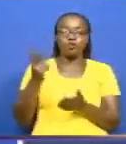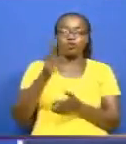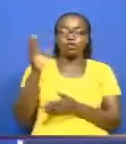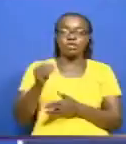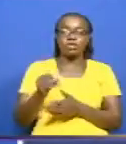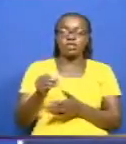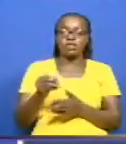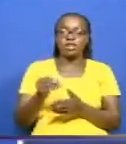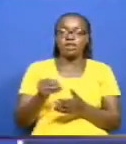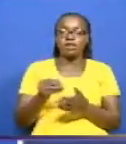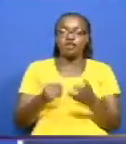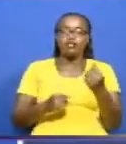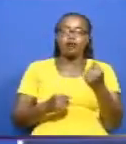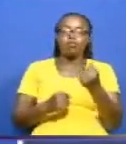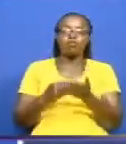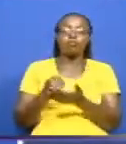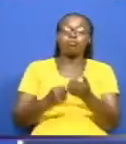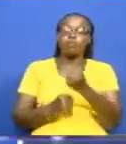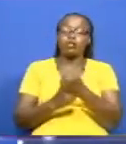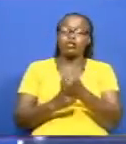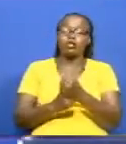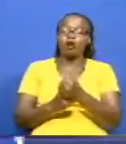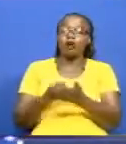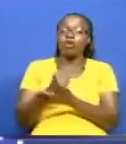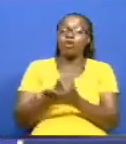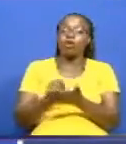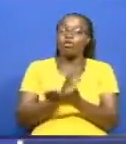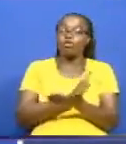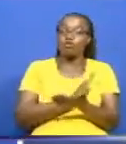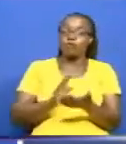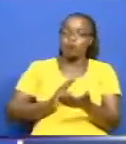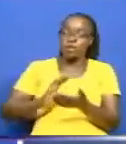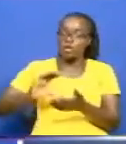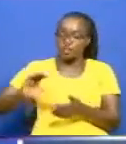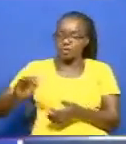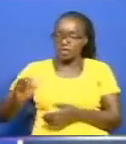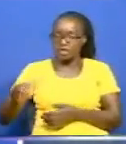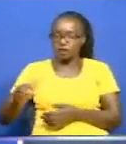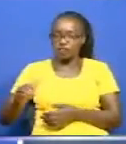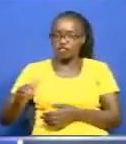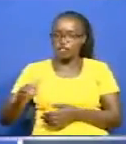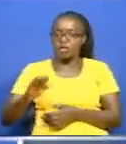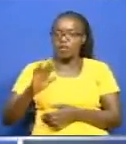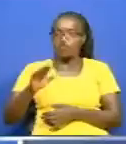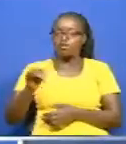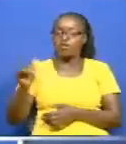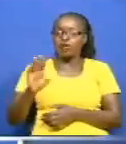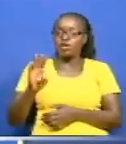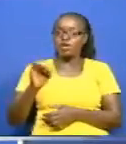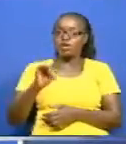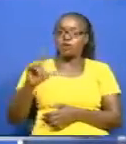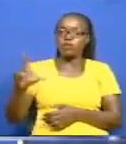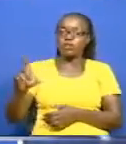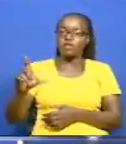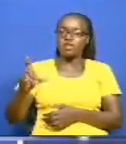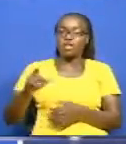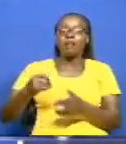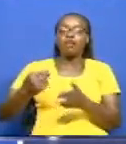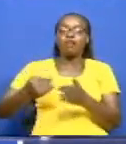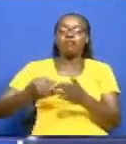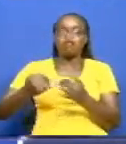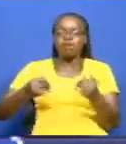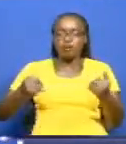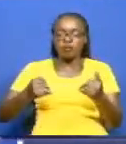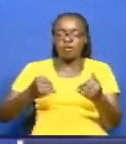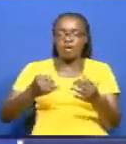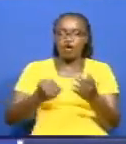levy to support the coffee board and coffee growing counties. The ministry fronted 4 other bills, including Fiber Crops Development Authority